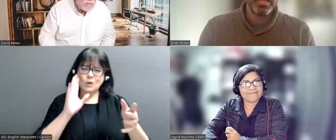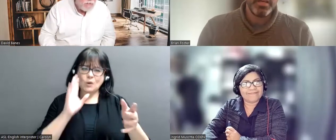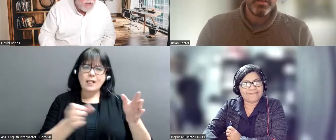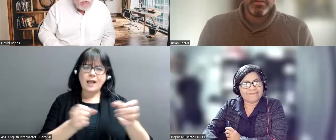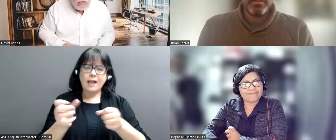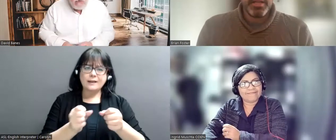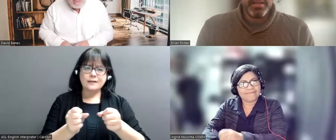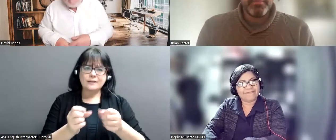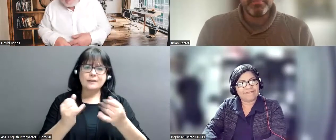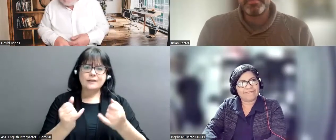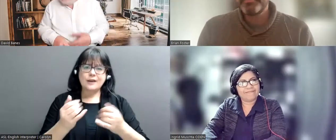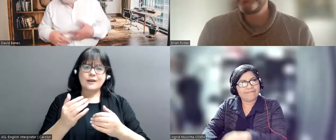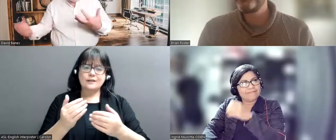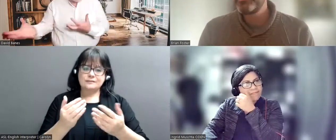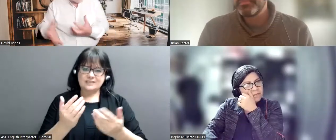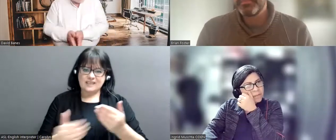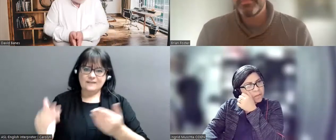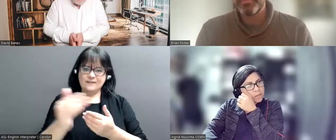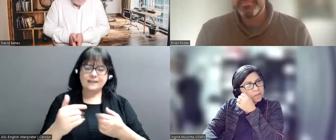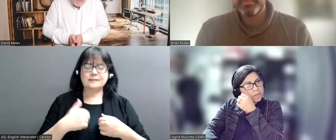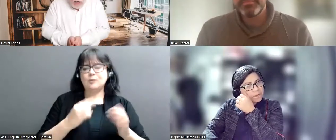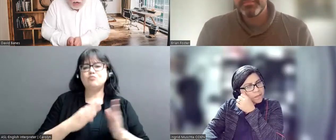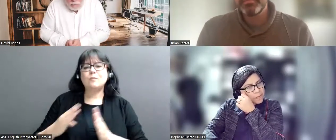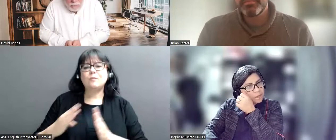advance. So if I'm buying